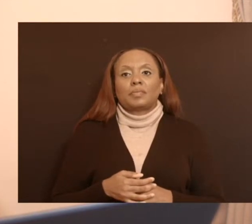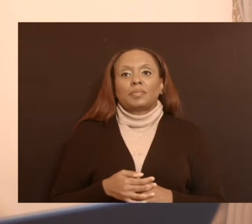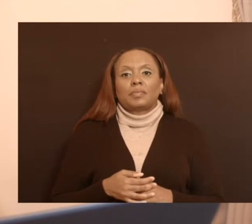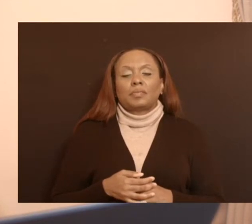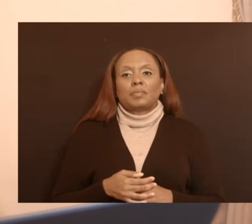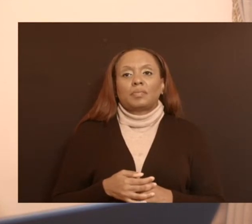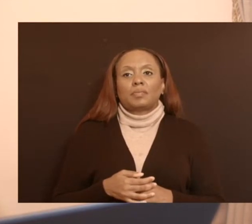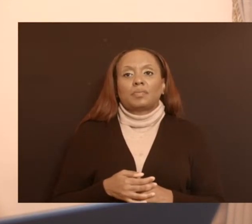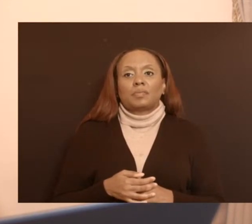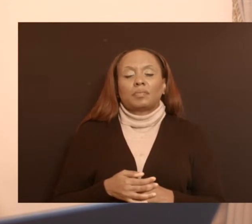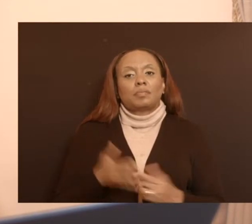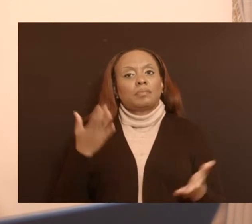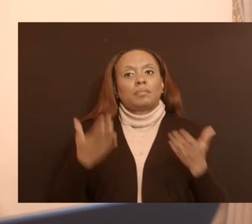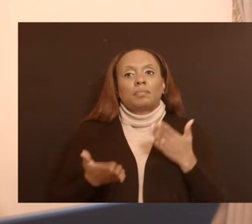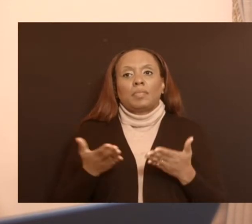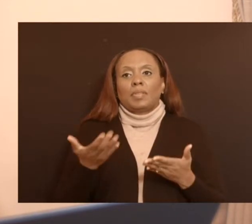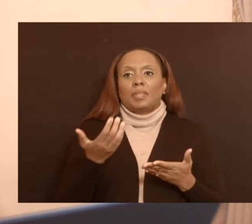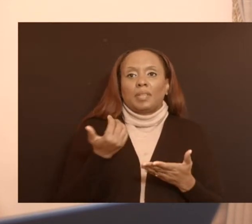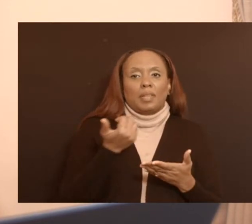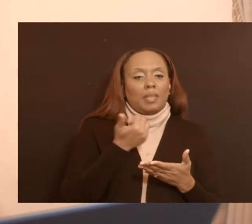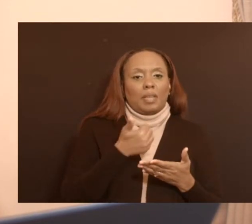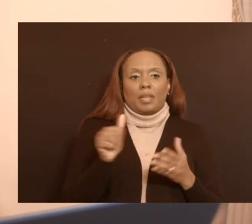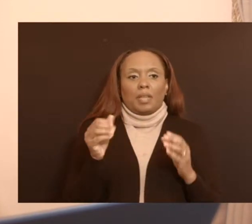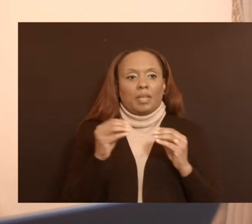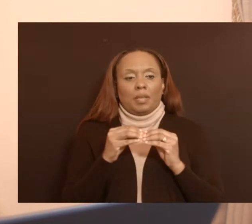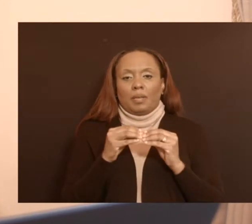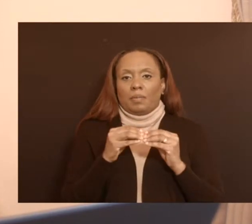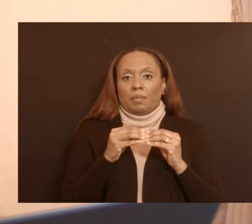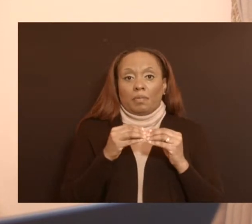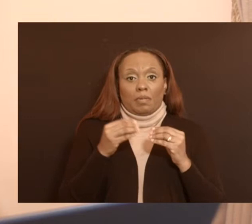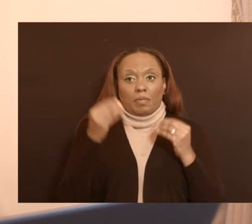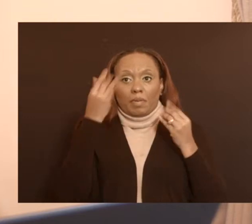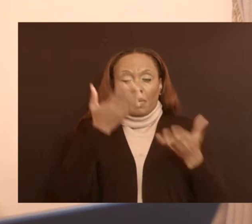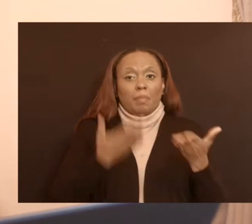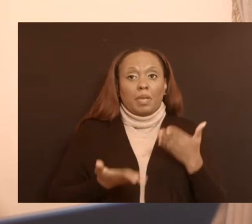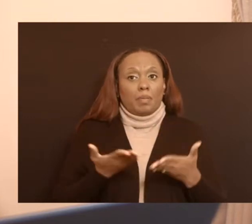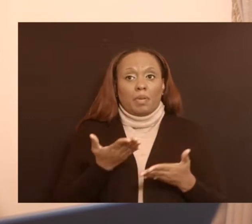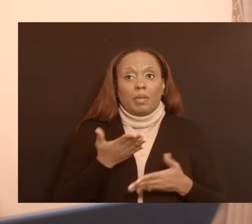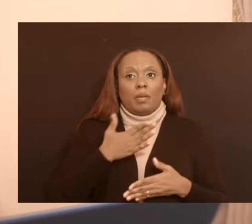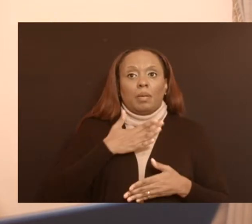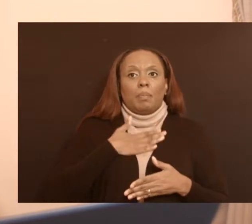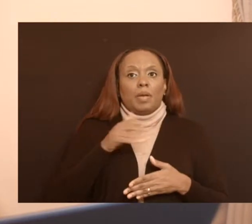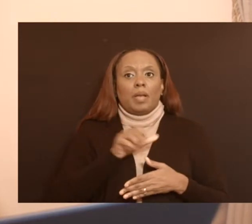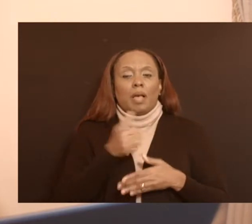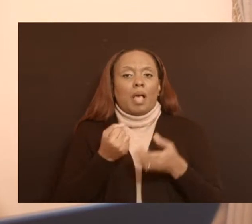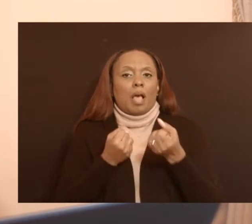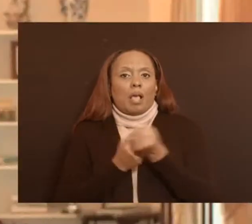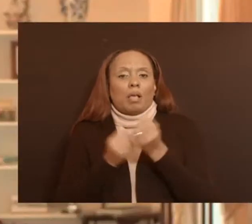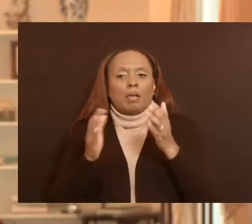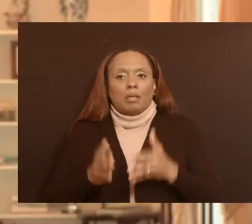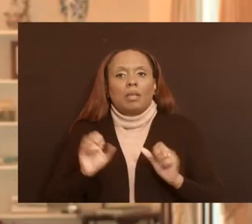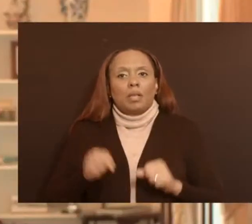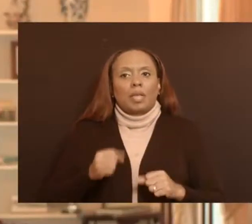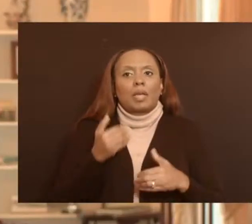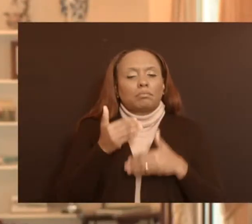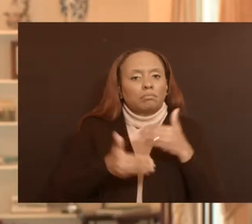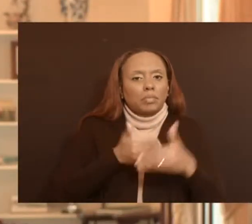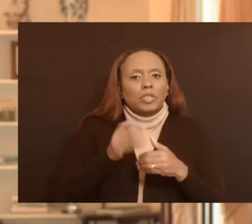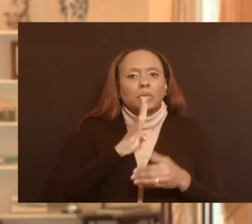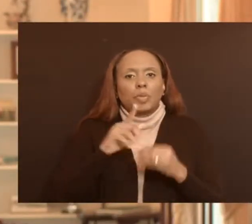my colleague to go through the protocols one more time. Thank you. Yes, thank you very